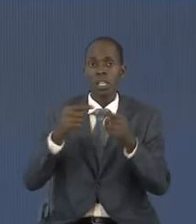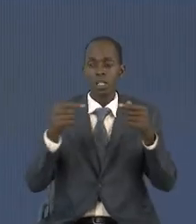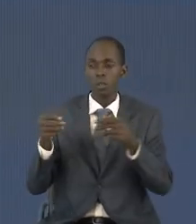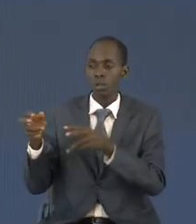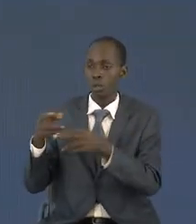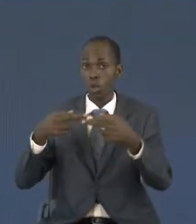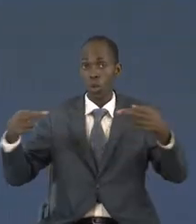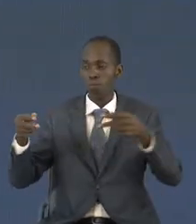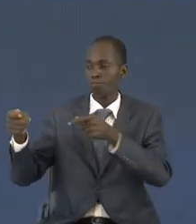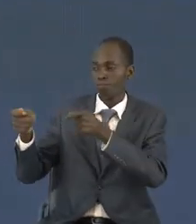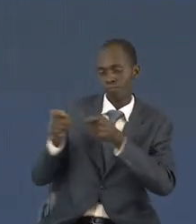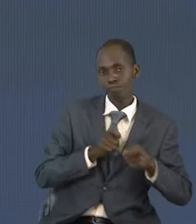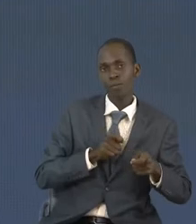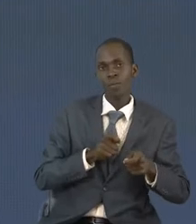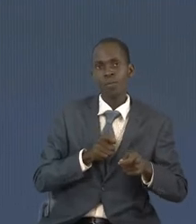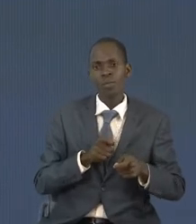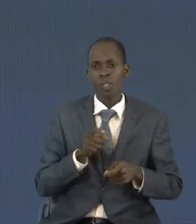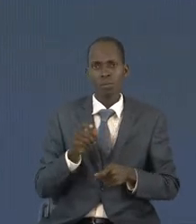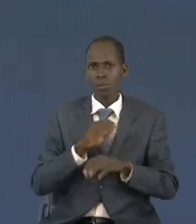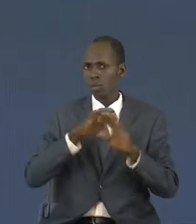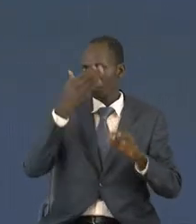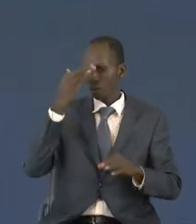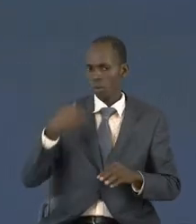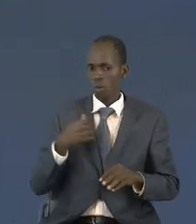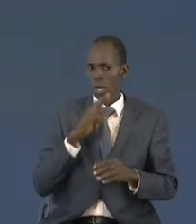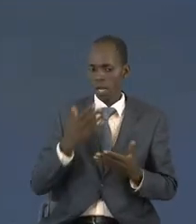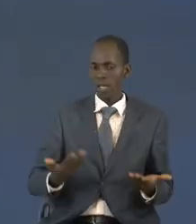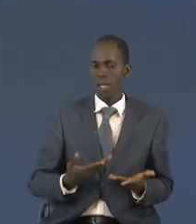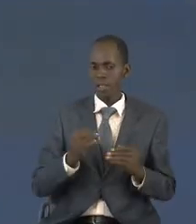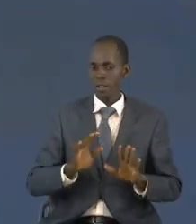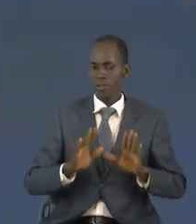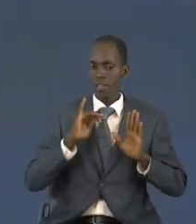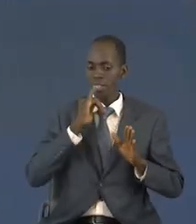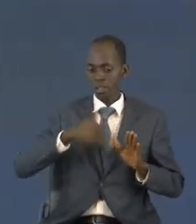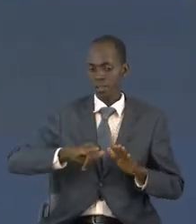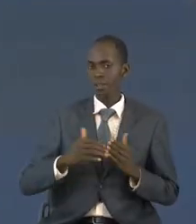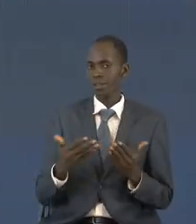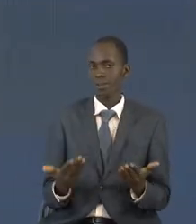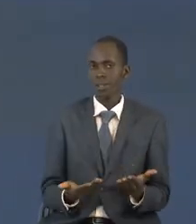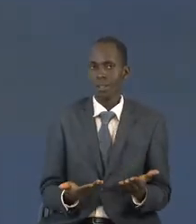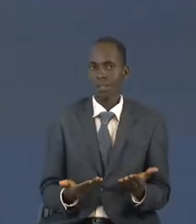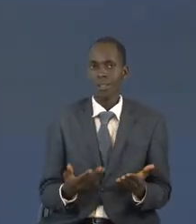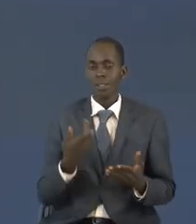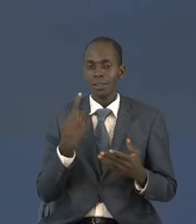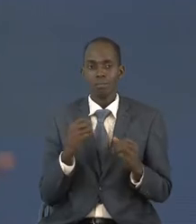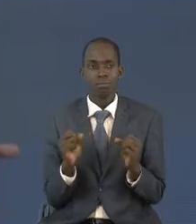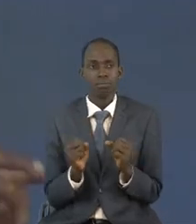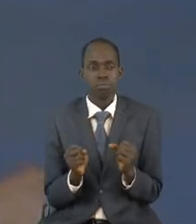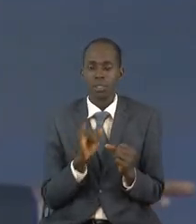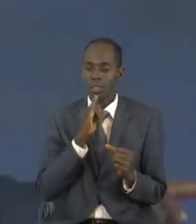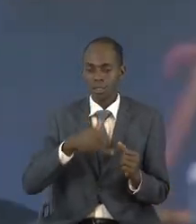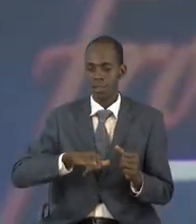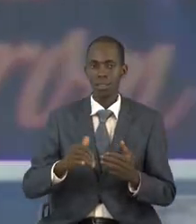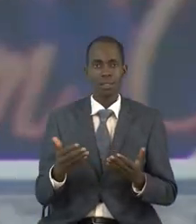say, we're still here. The fear is still here. The timidity is still here.